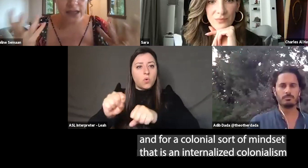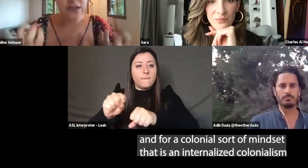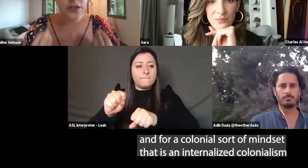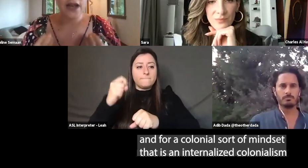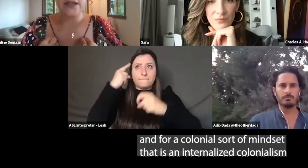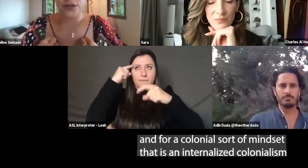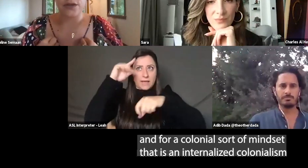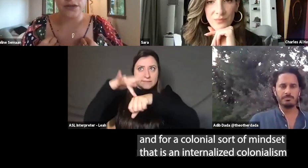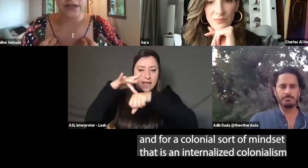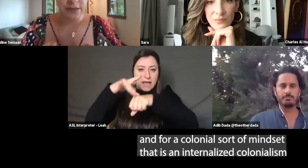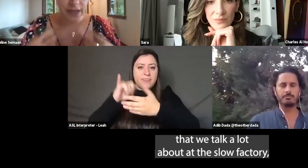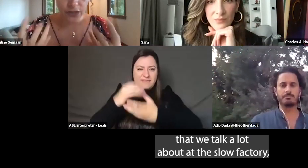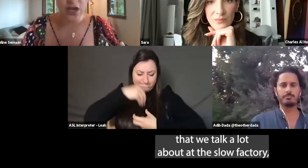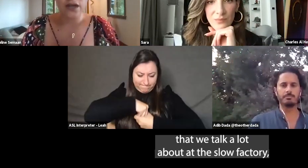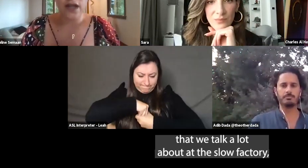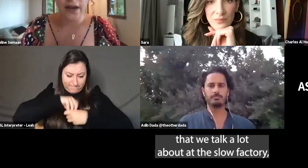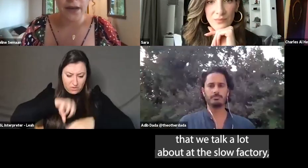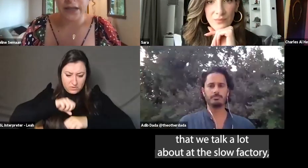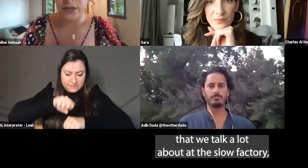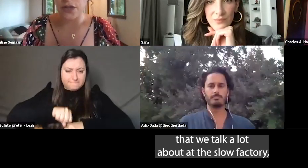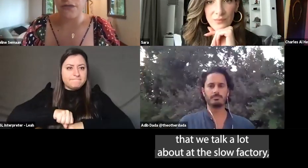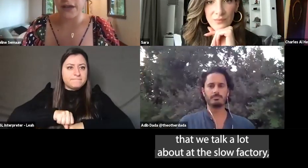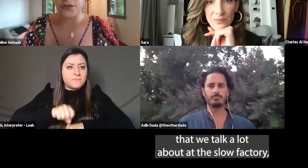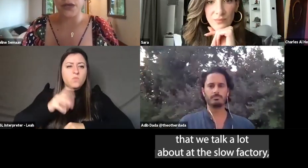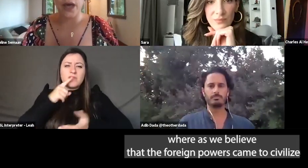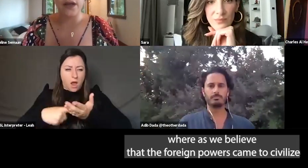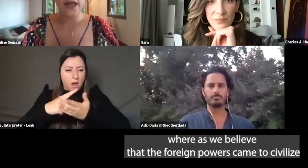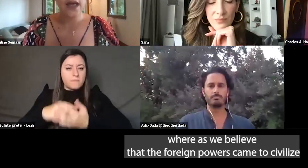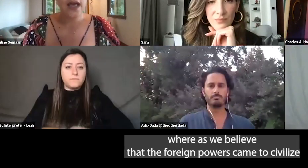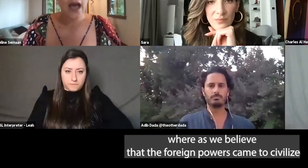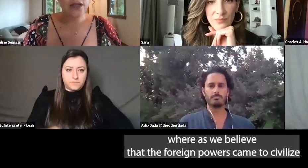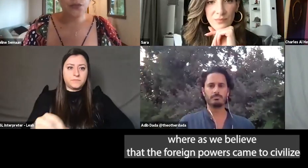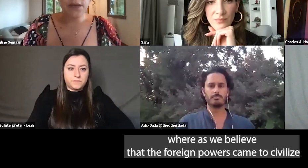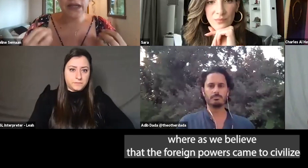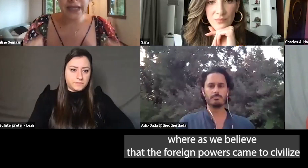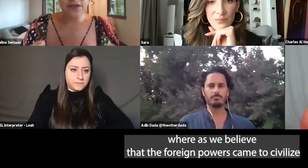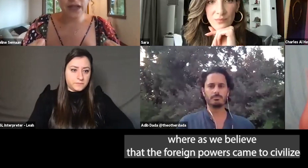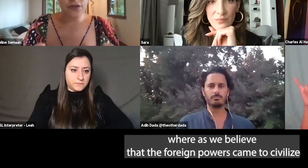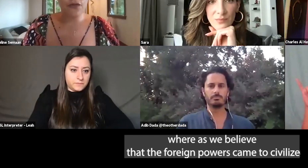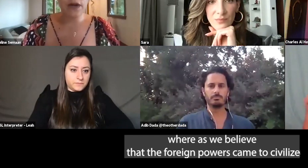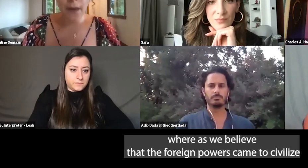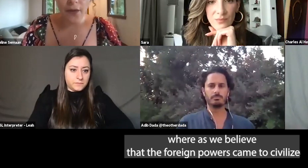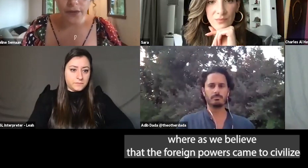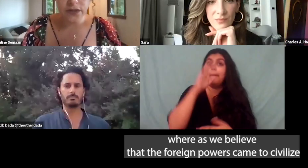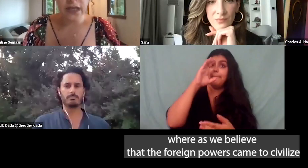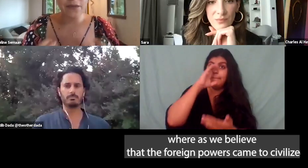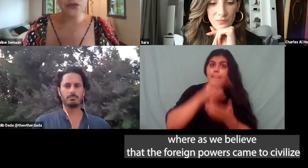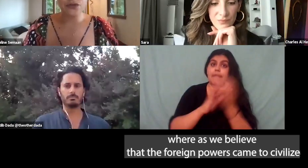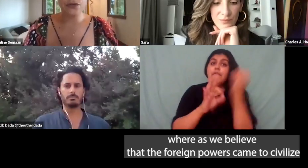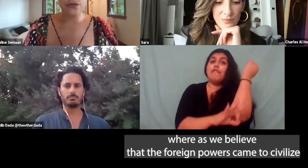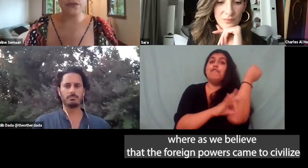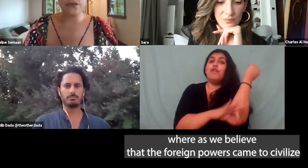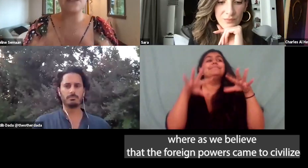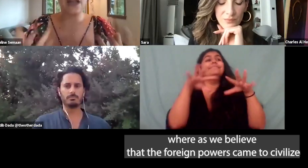is an internalized colonialism that we talk a lot about at the Slow Factory, where as we believe that the foreign powers came